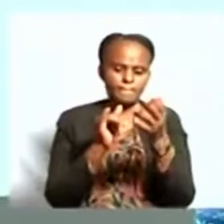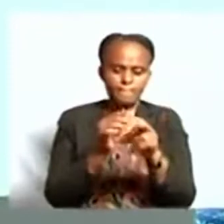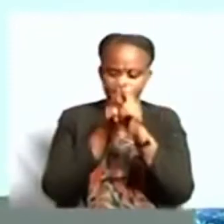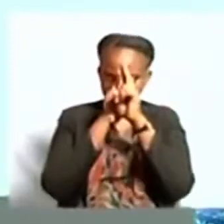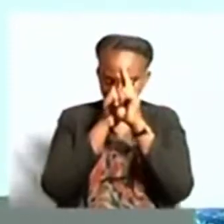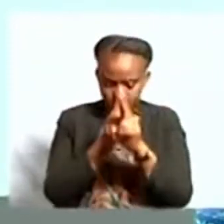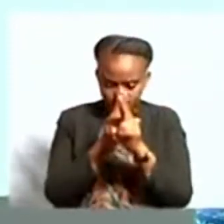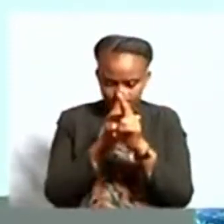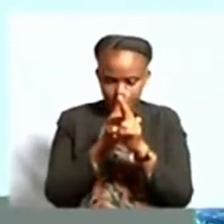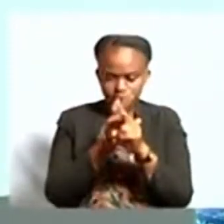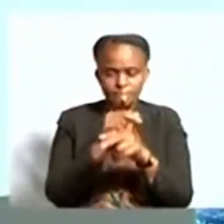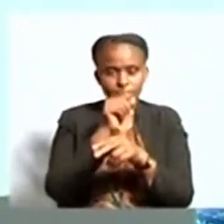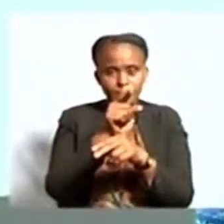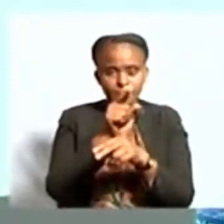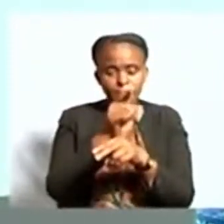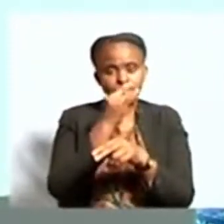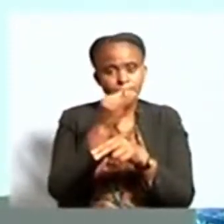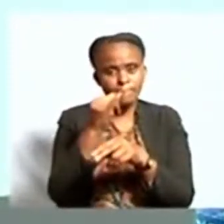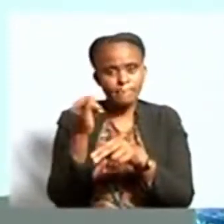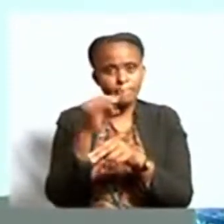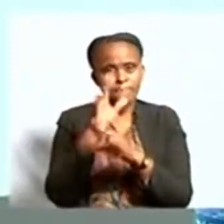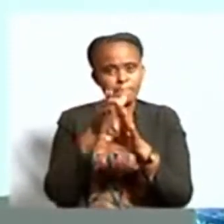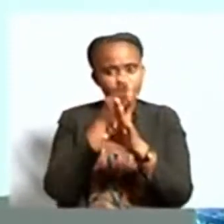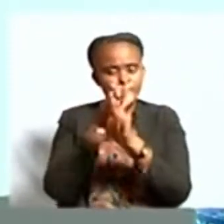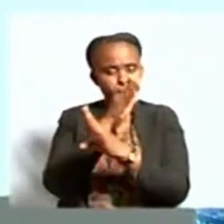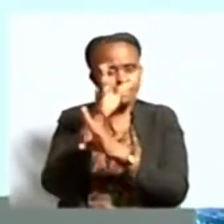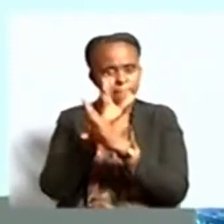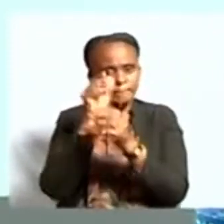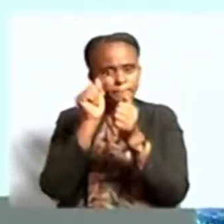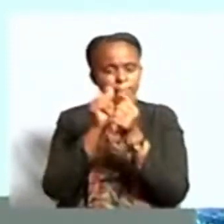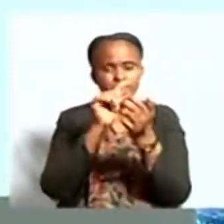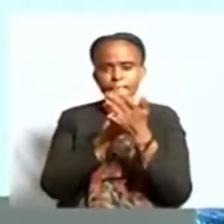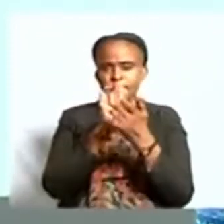think, raised issues relating to those